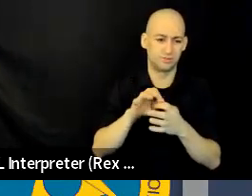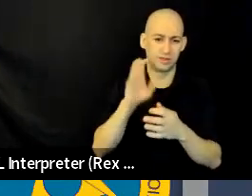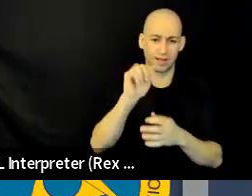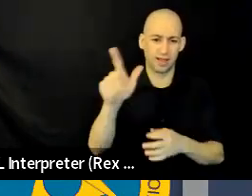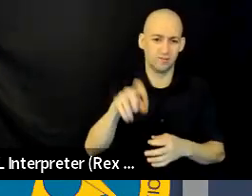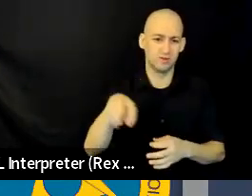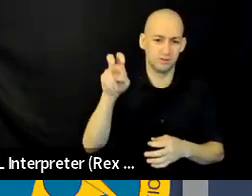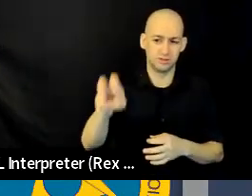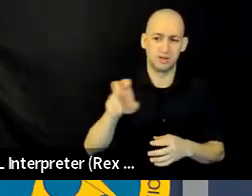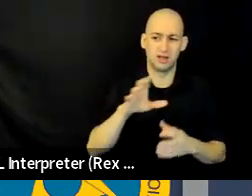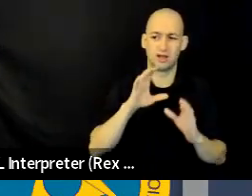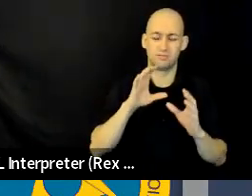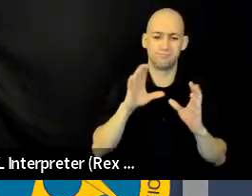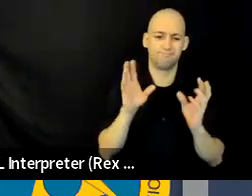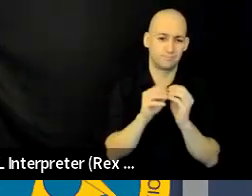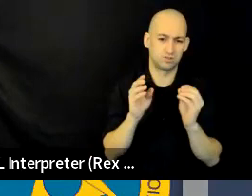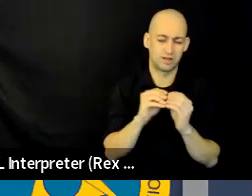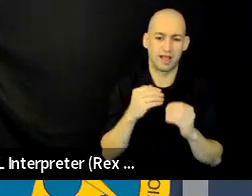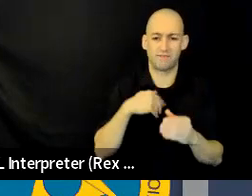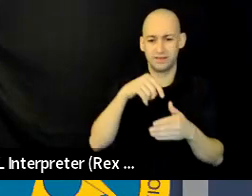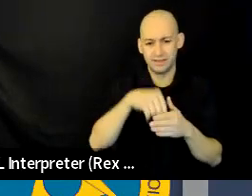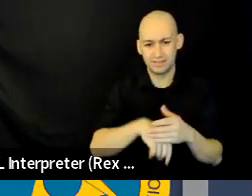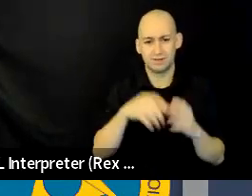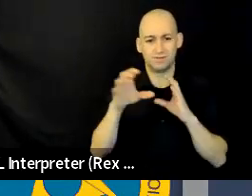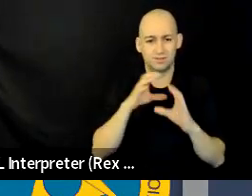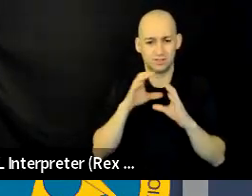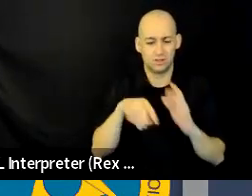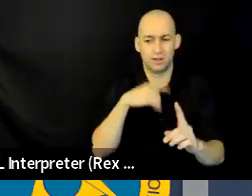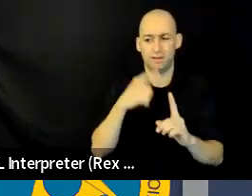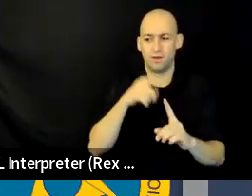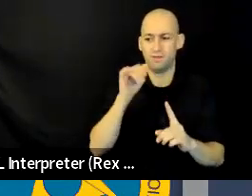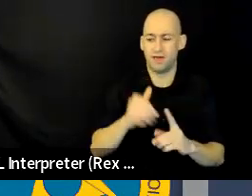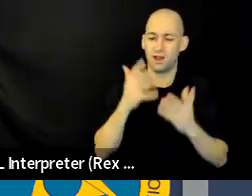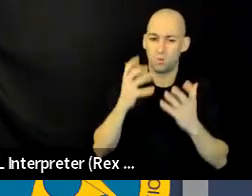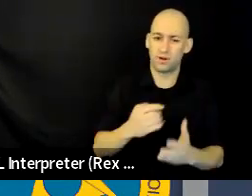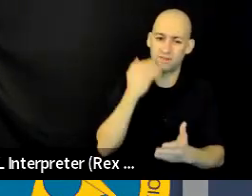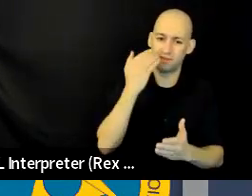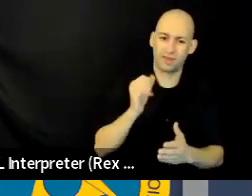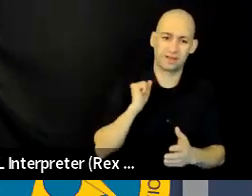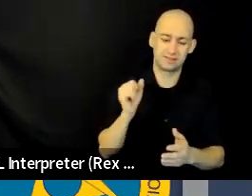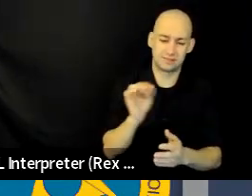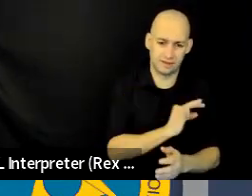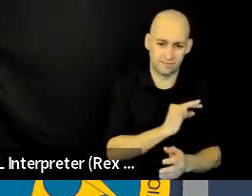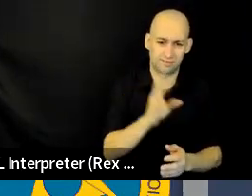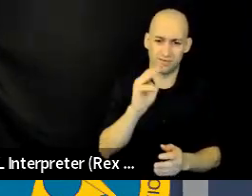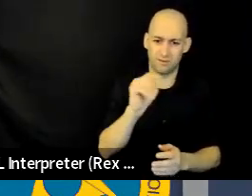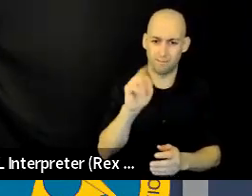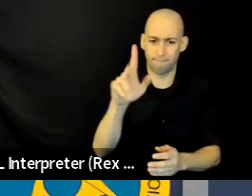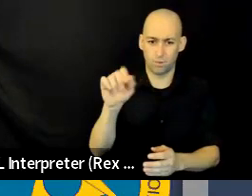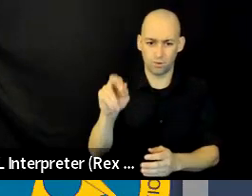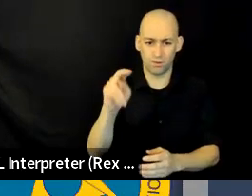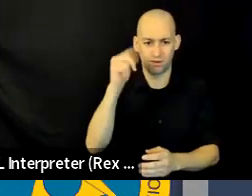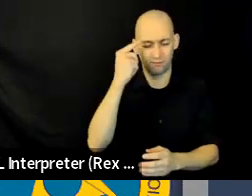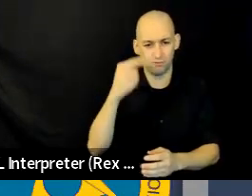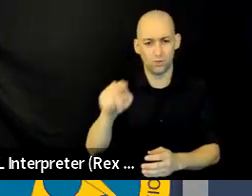ago, and having a pretty in-depth conversation about it. And I just want to thank staff and Marlon for being